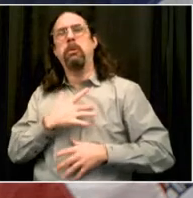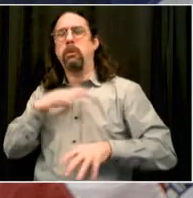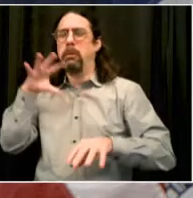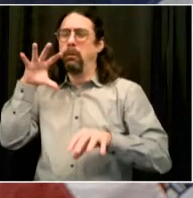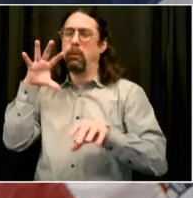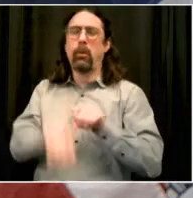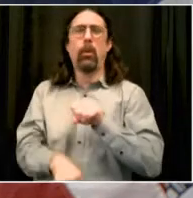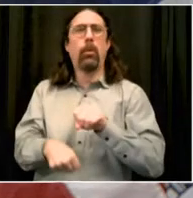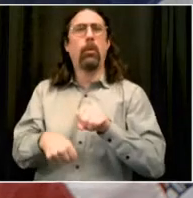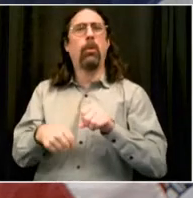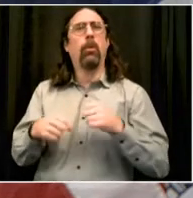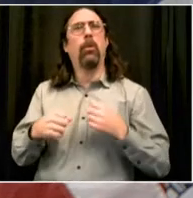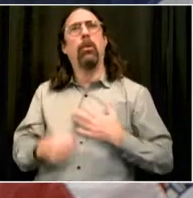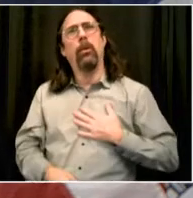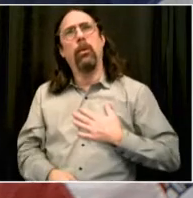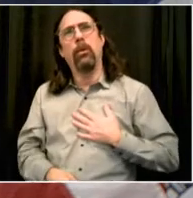truth.